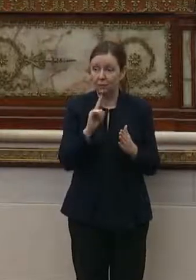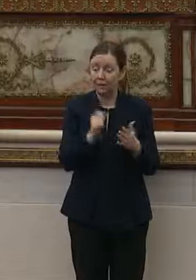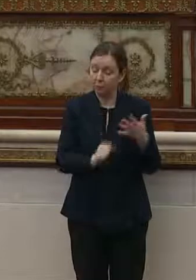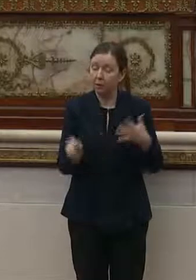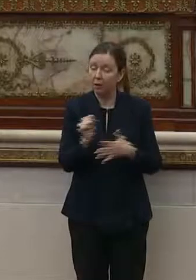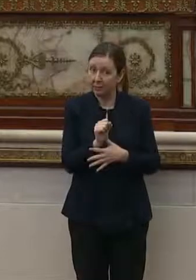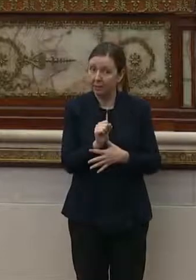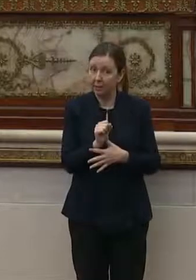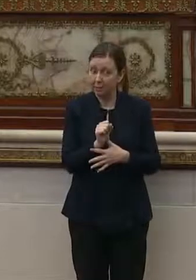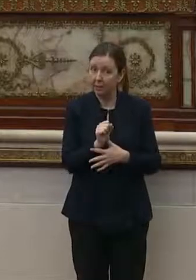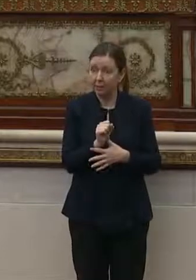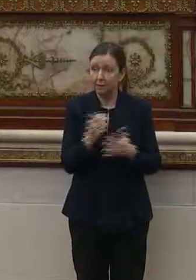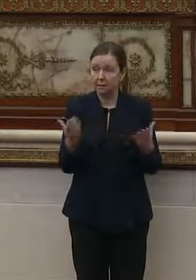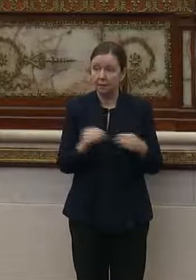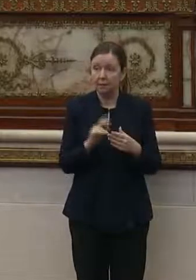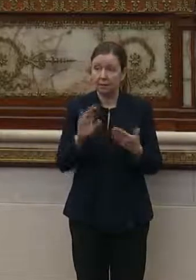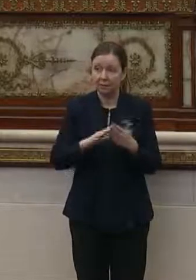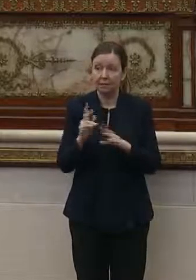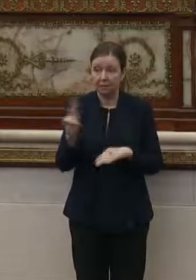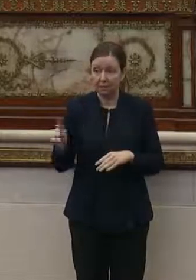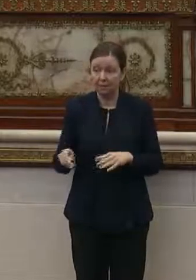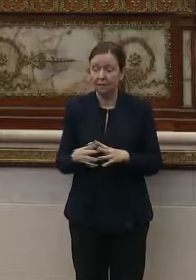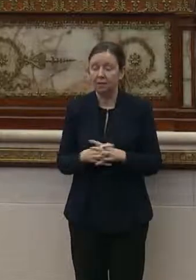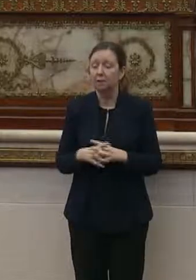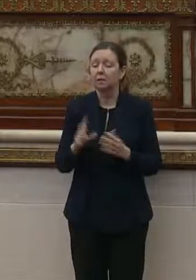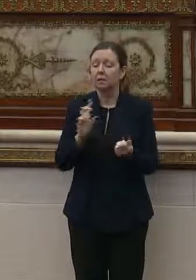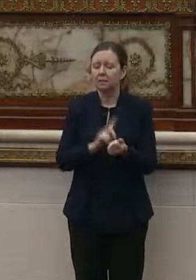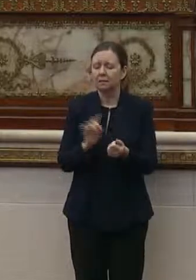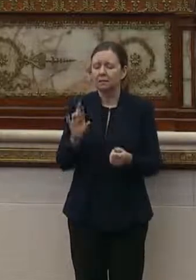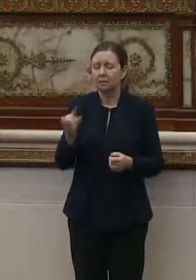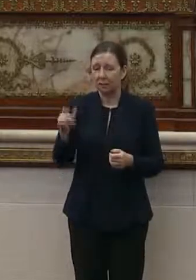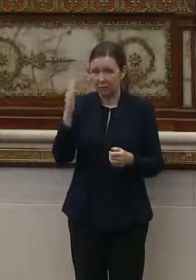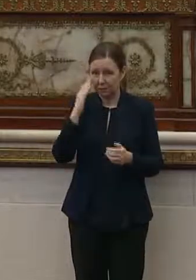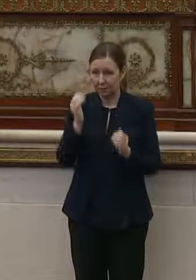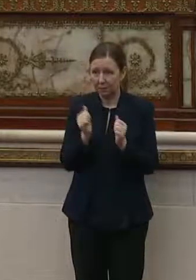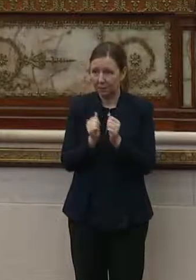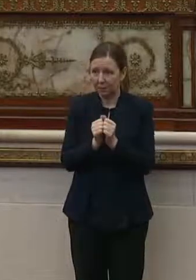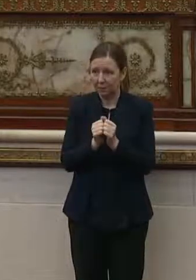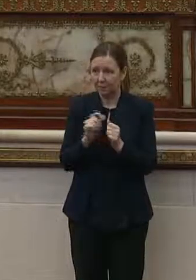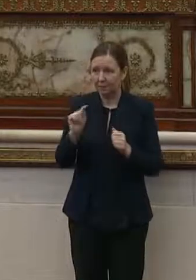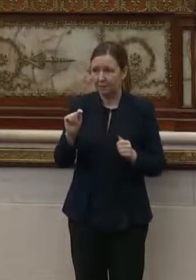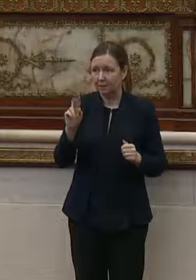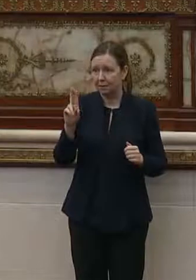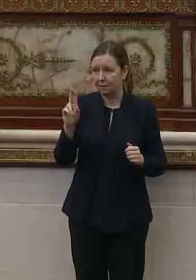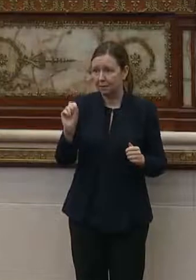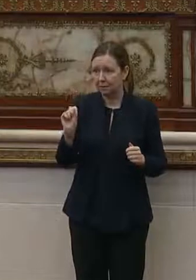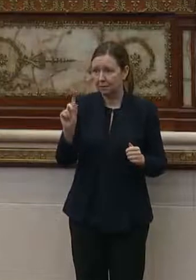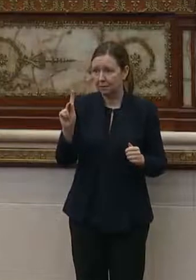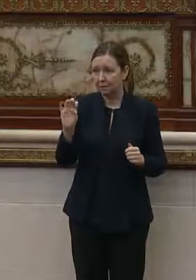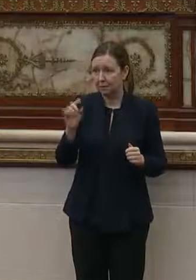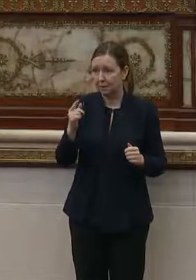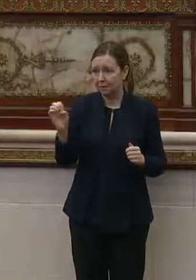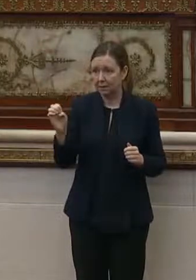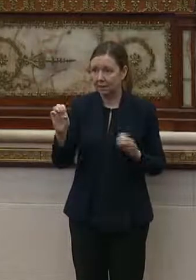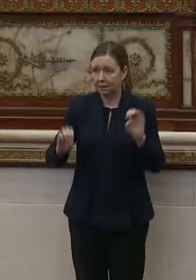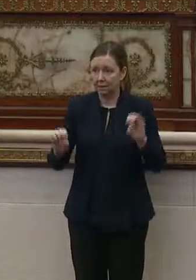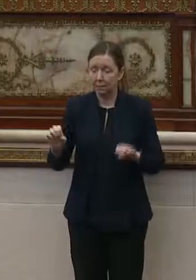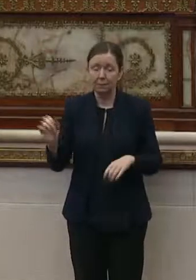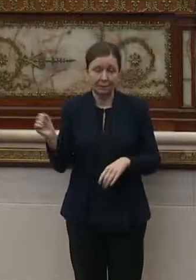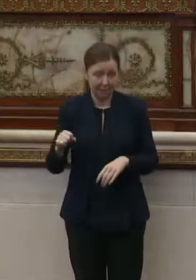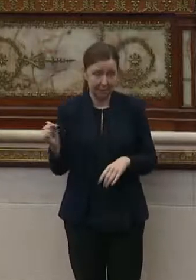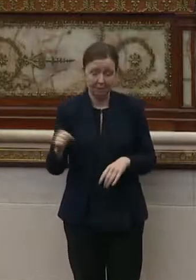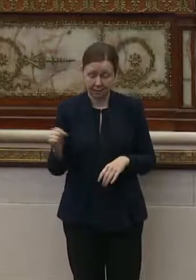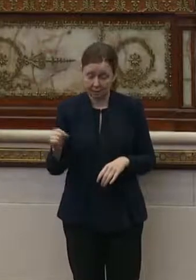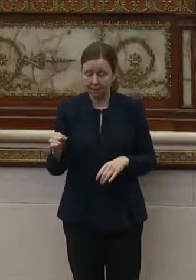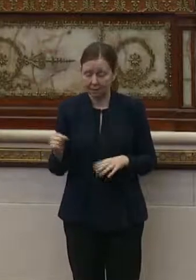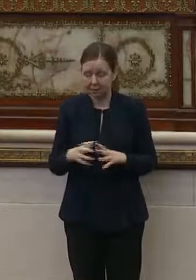priority here in the city of Philadelphia. Dr. Farley, are you familiar with the Tuskegee experiment? I am. The Tuskegee study,